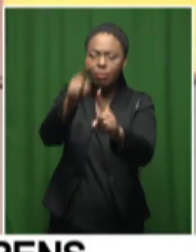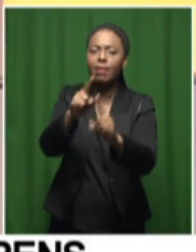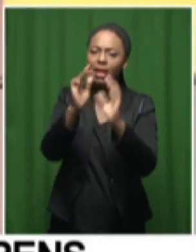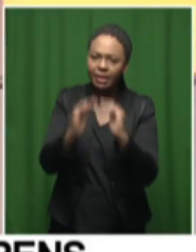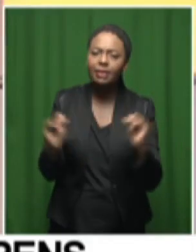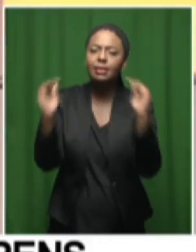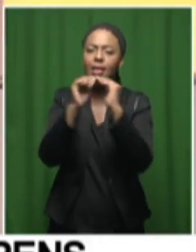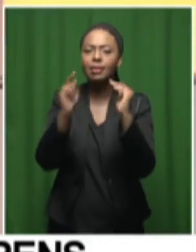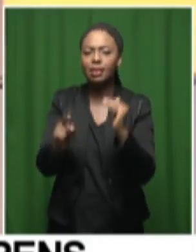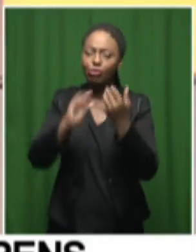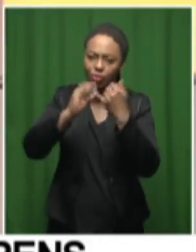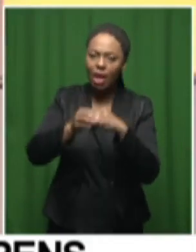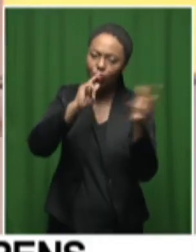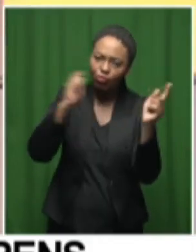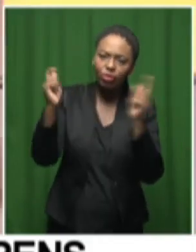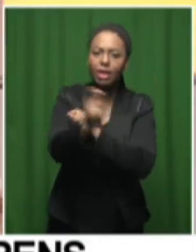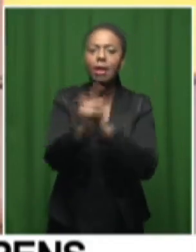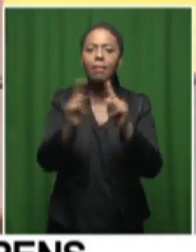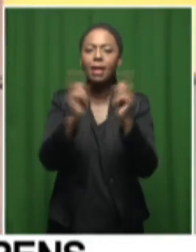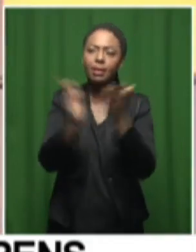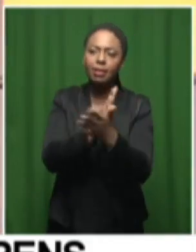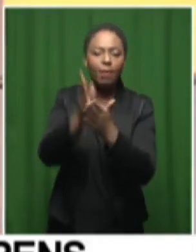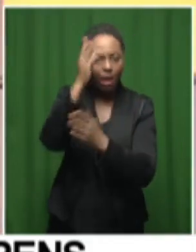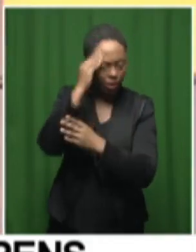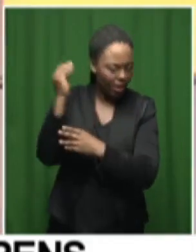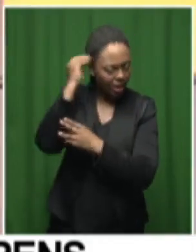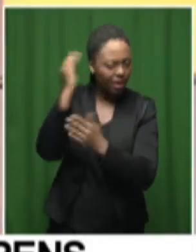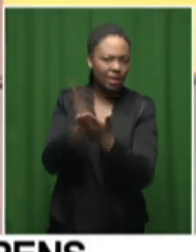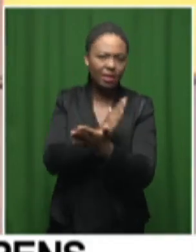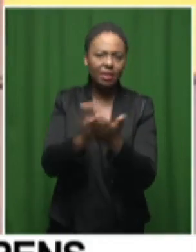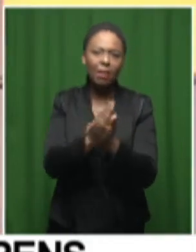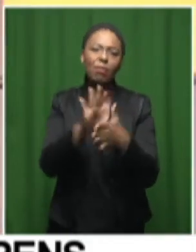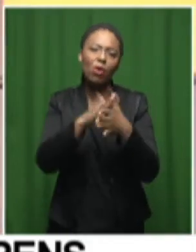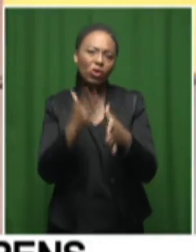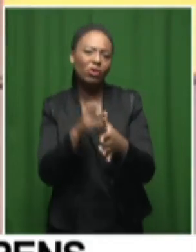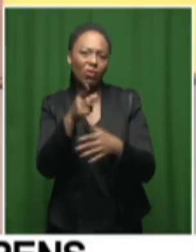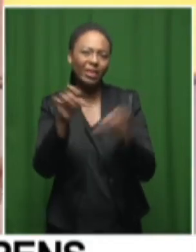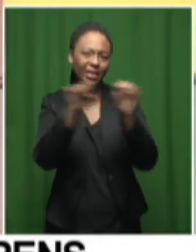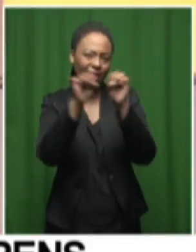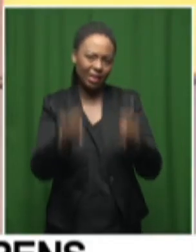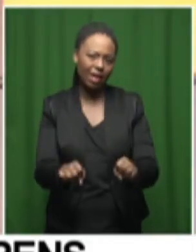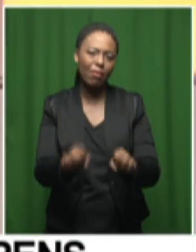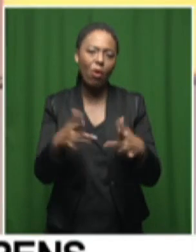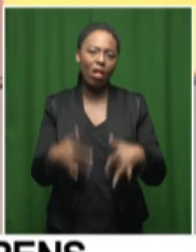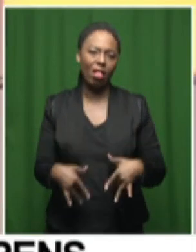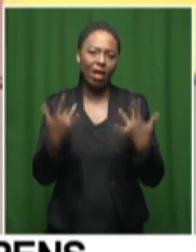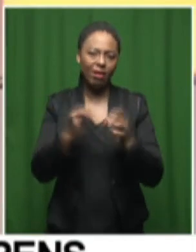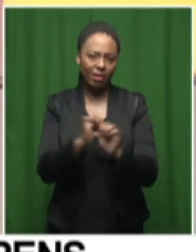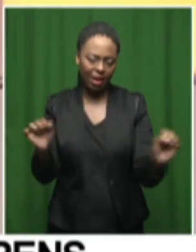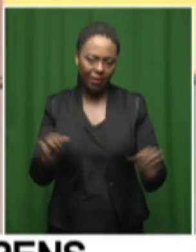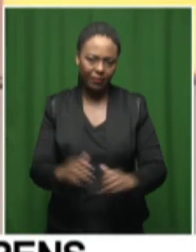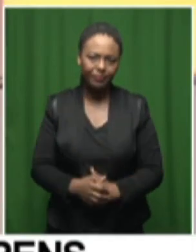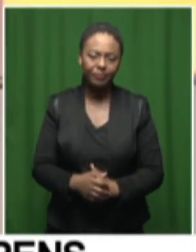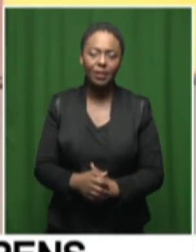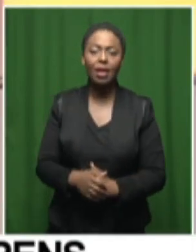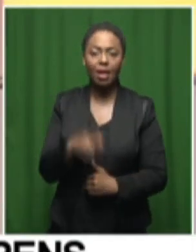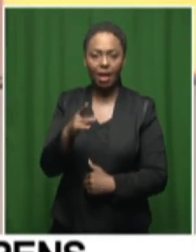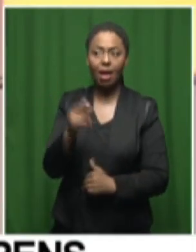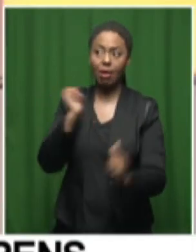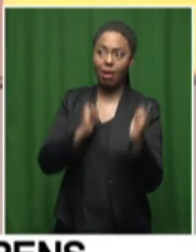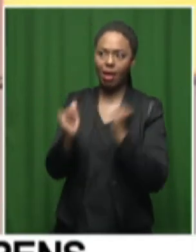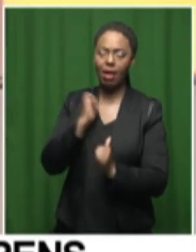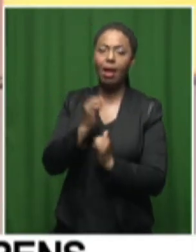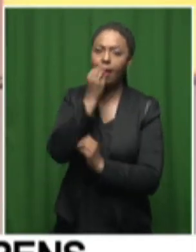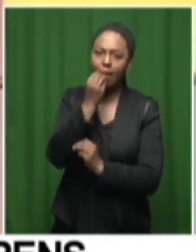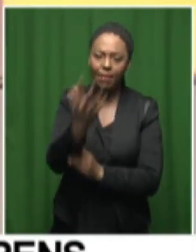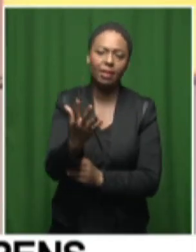changes, but we do acknowledge that some of them are systemic. So I think the play is amazing, but when you have that engagement